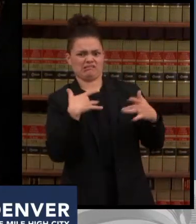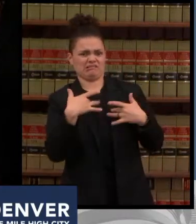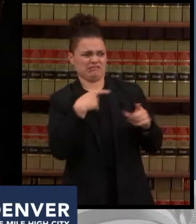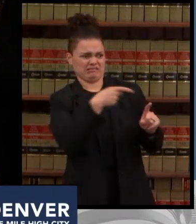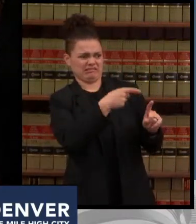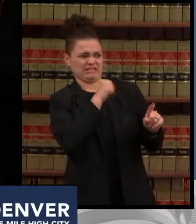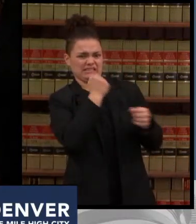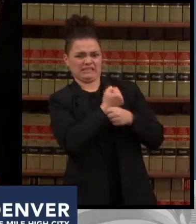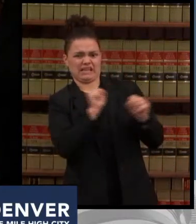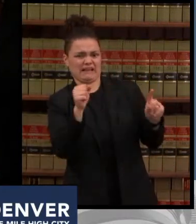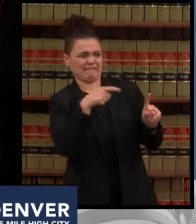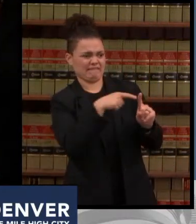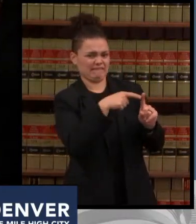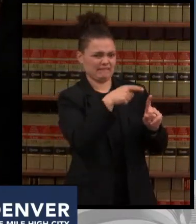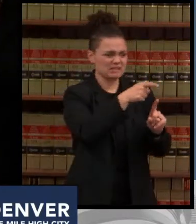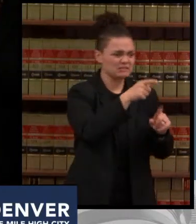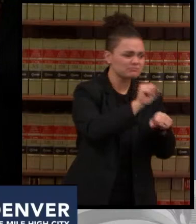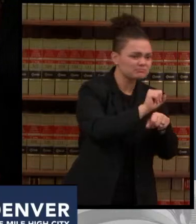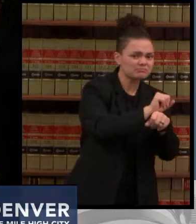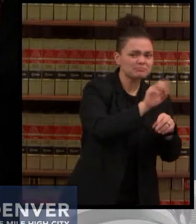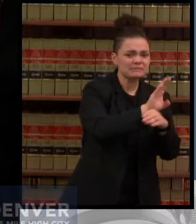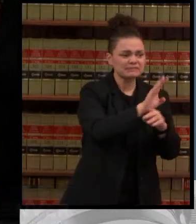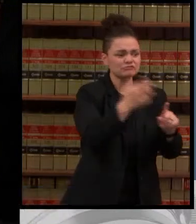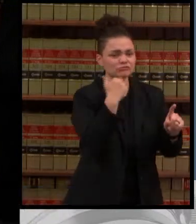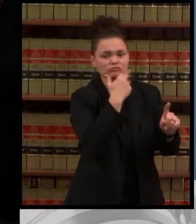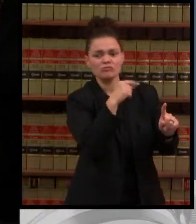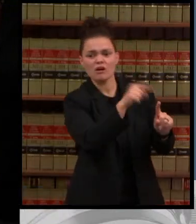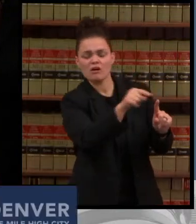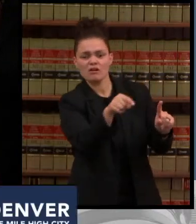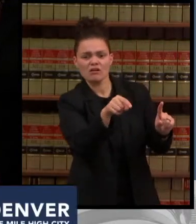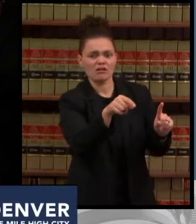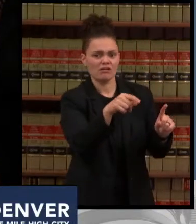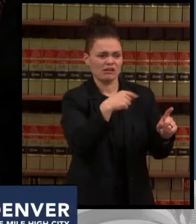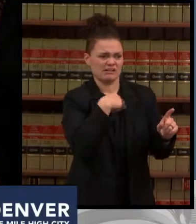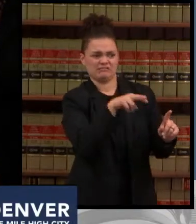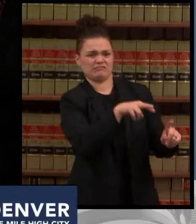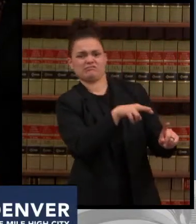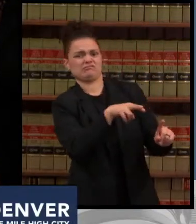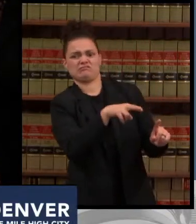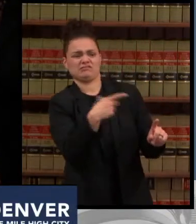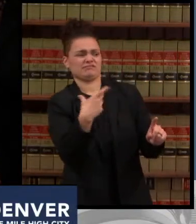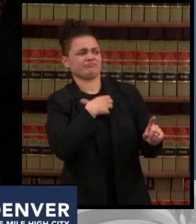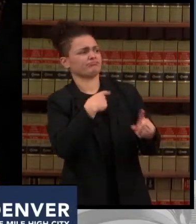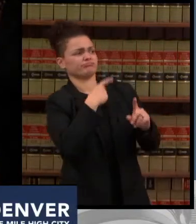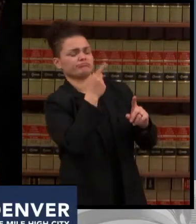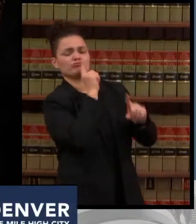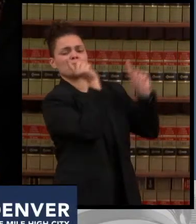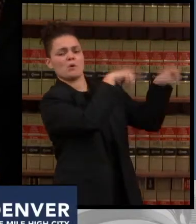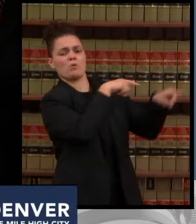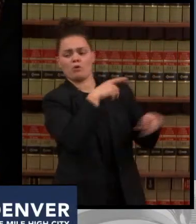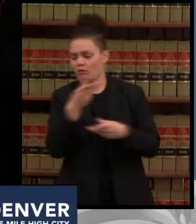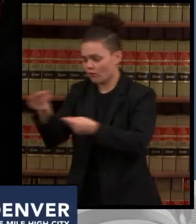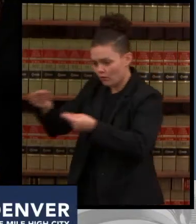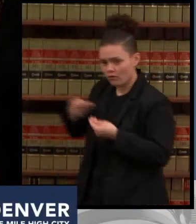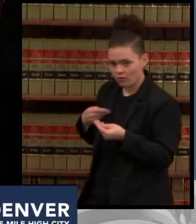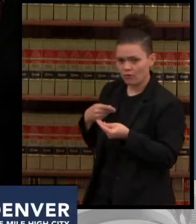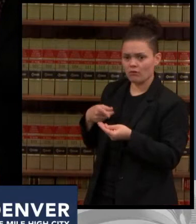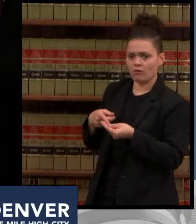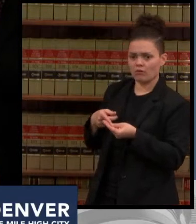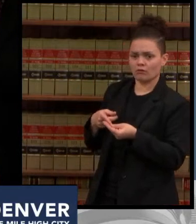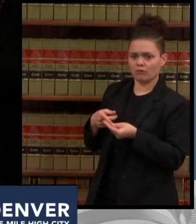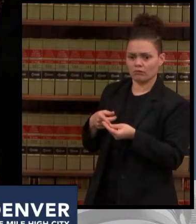to make a complaint in the event that they were not asked for vax checks coming in or not required to wear masks.